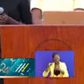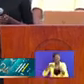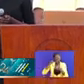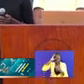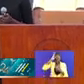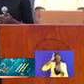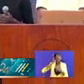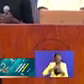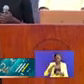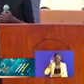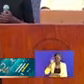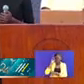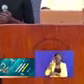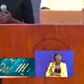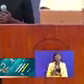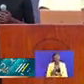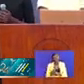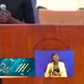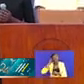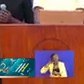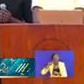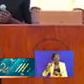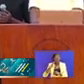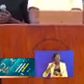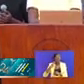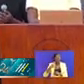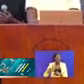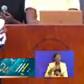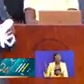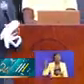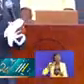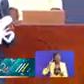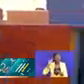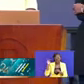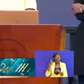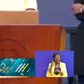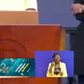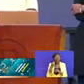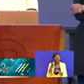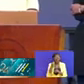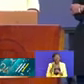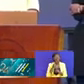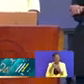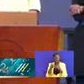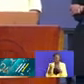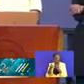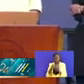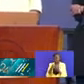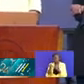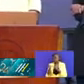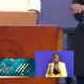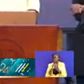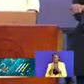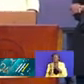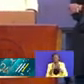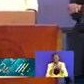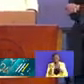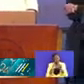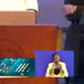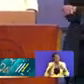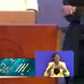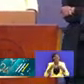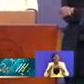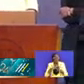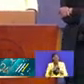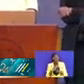I asked Bishop JB what do you do when men fight you he says I come first in Charisma and we negotiate if they can't accept me